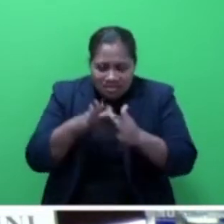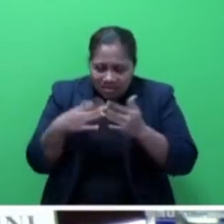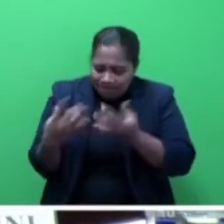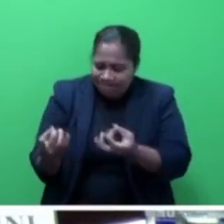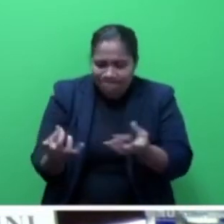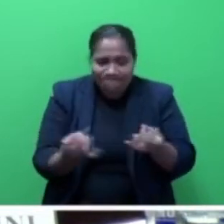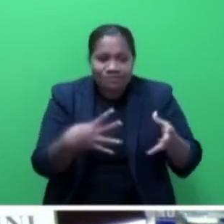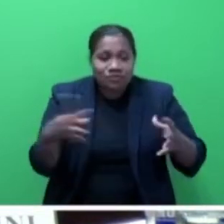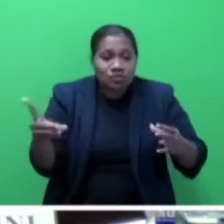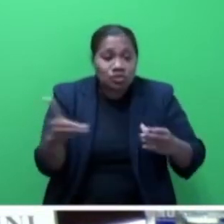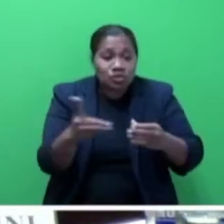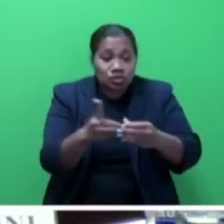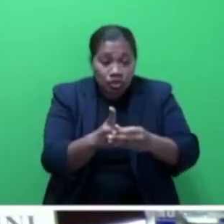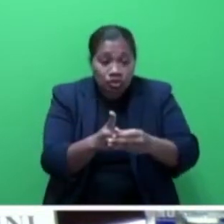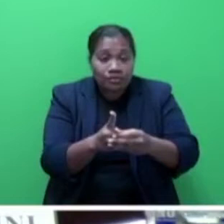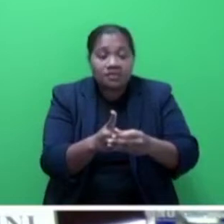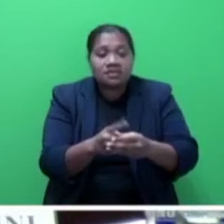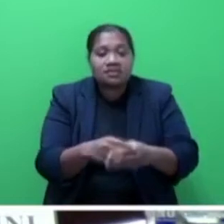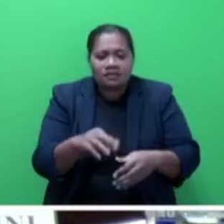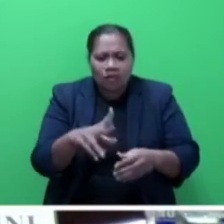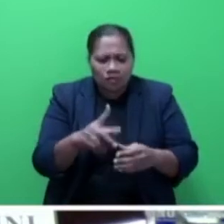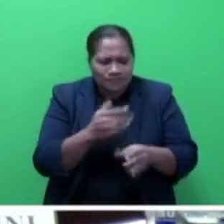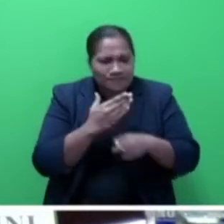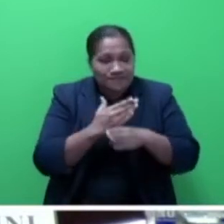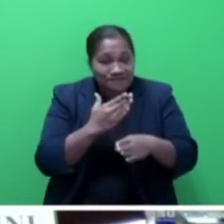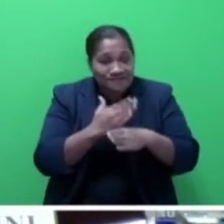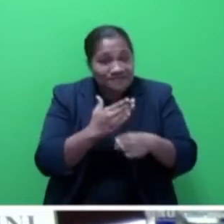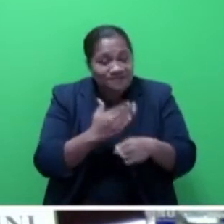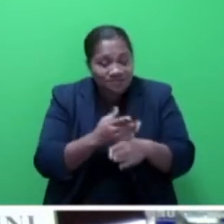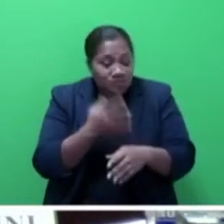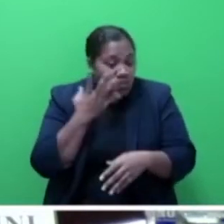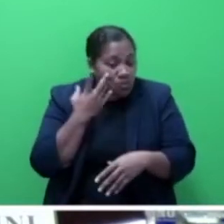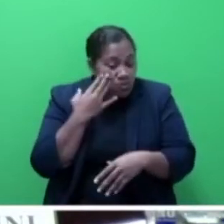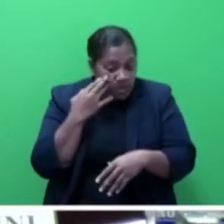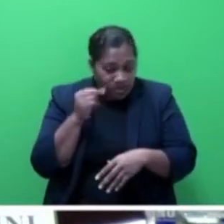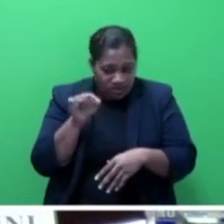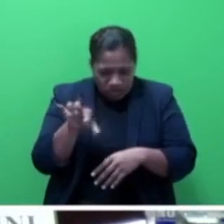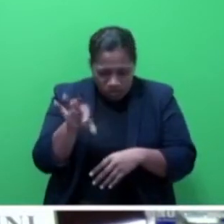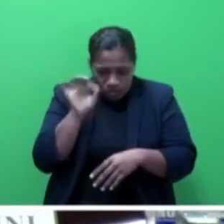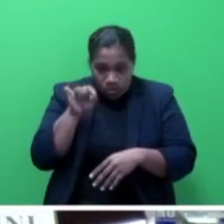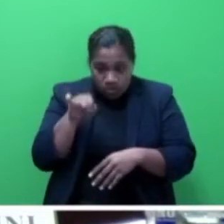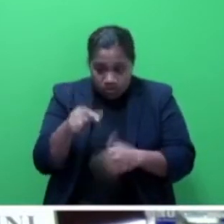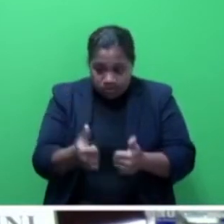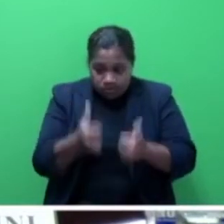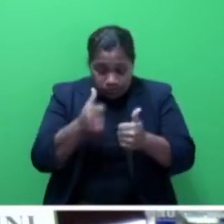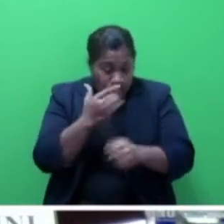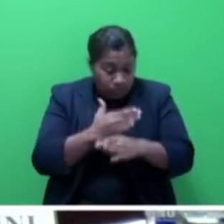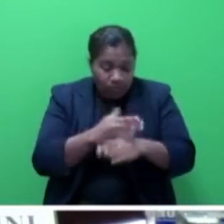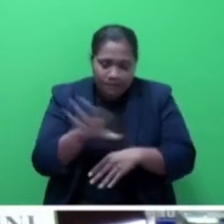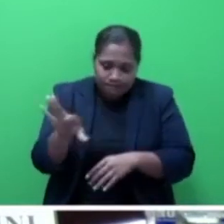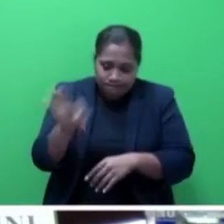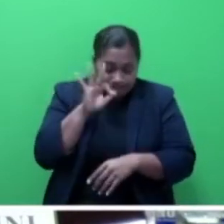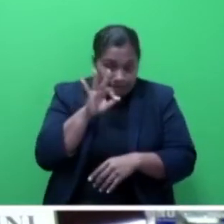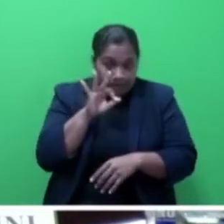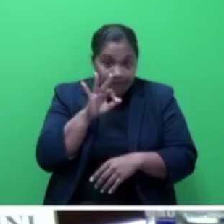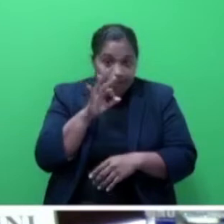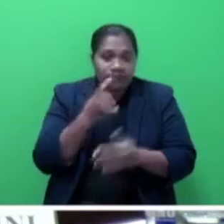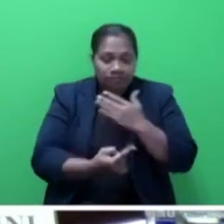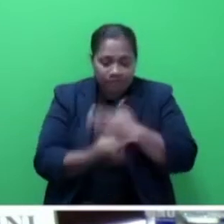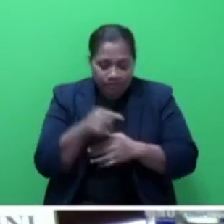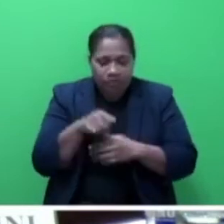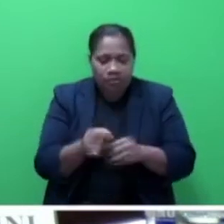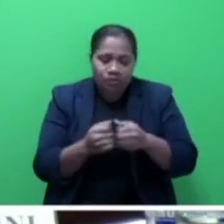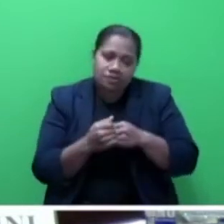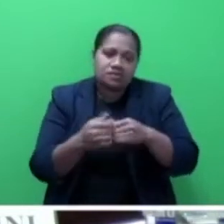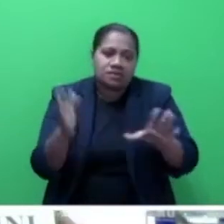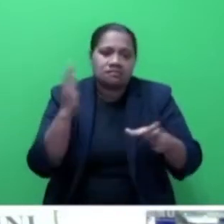for tendering for capital works. Once a suitable contractor is selected through the tender process, the capital works will